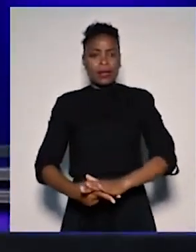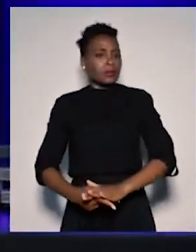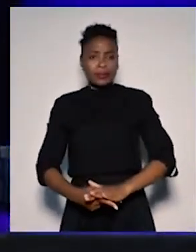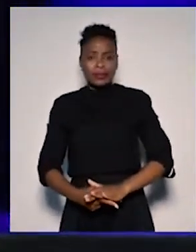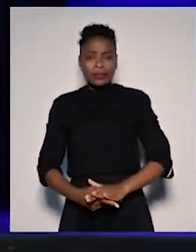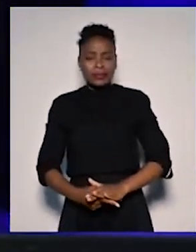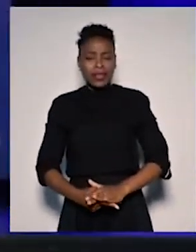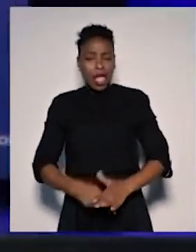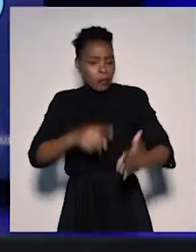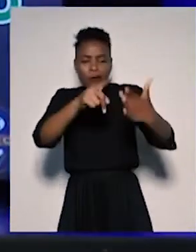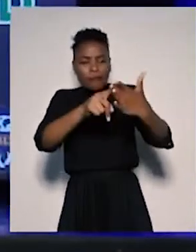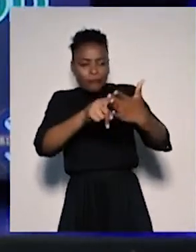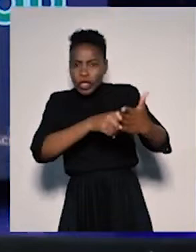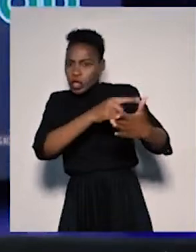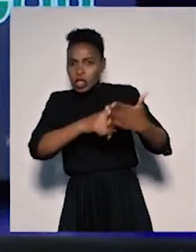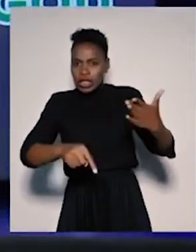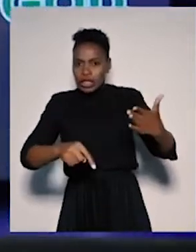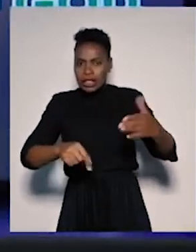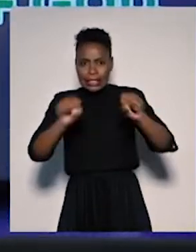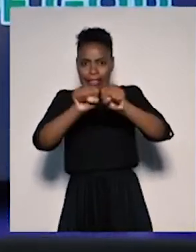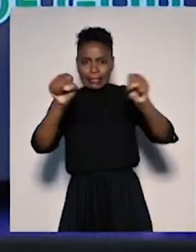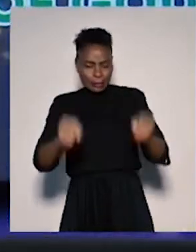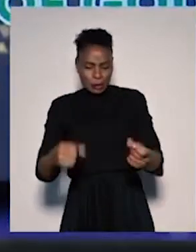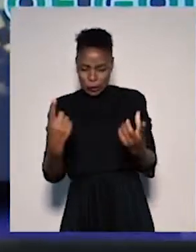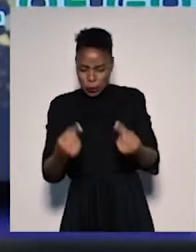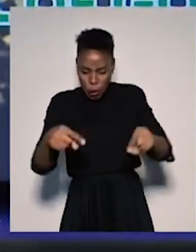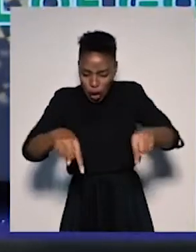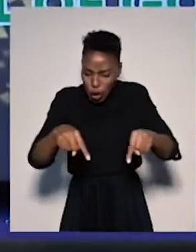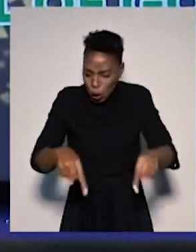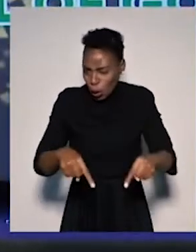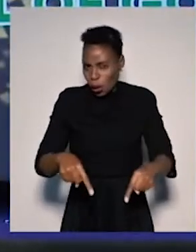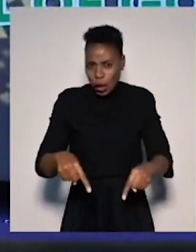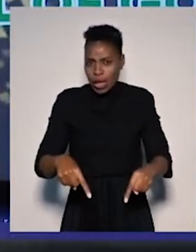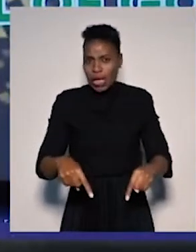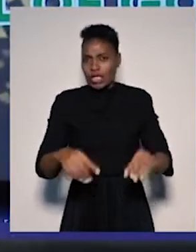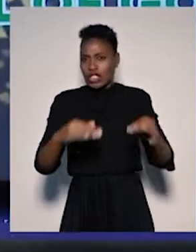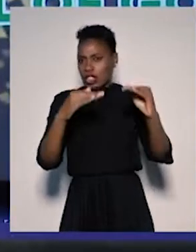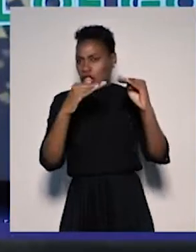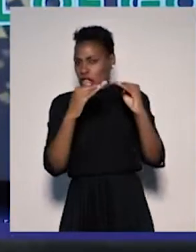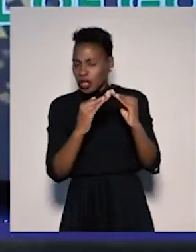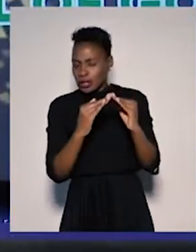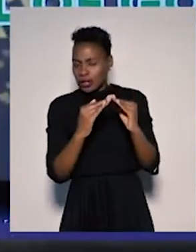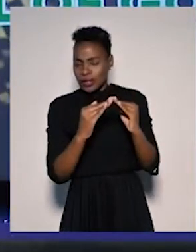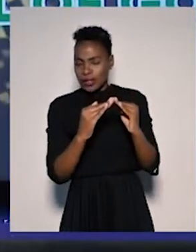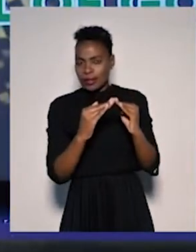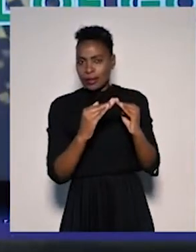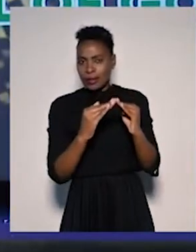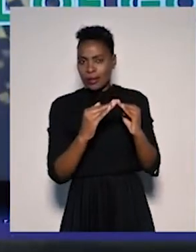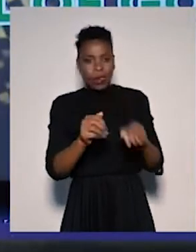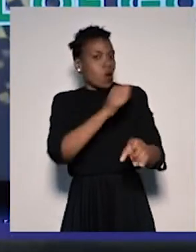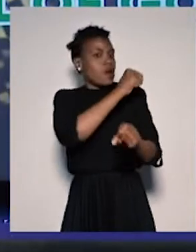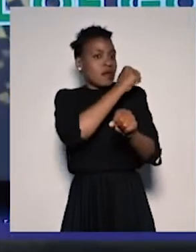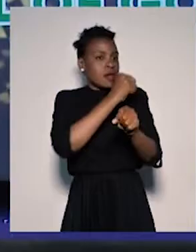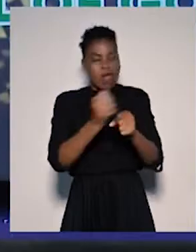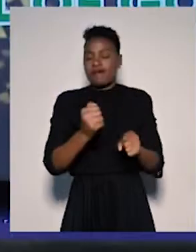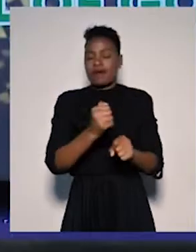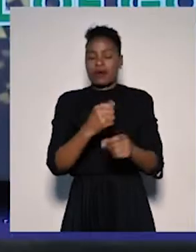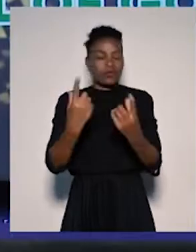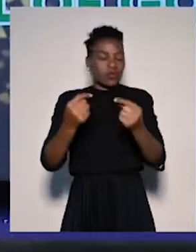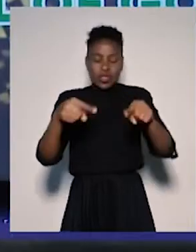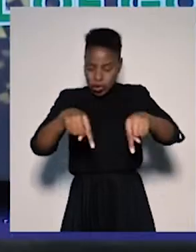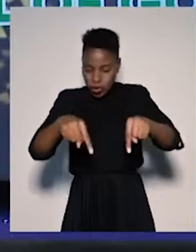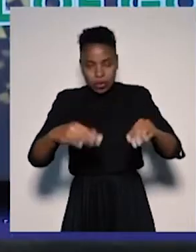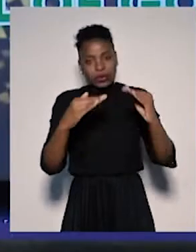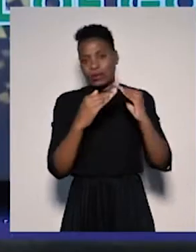voting system when it comes to what we must do in the church. I never ask you, can you vote? Can we build another church? We'll never do that in this church. We don't do